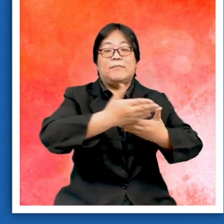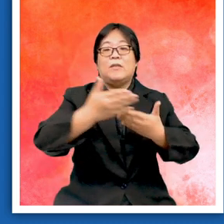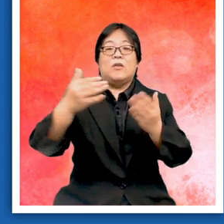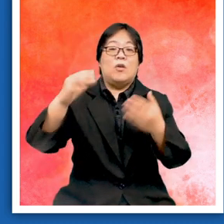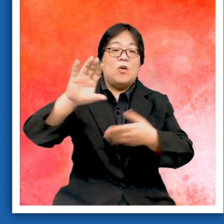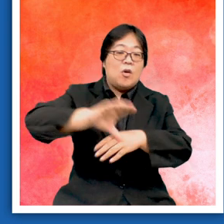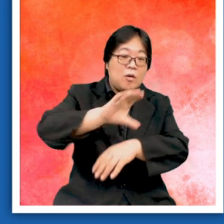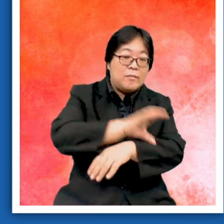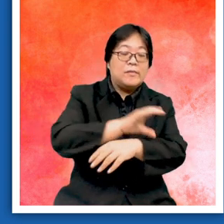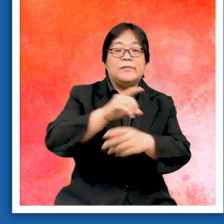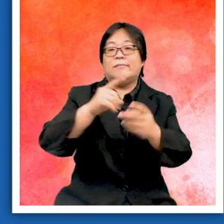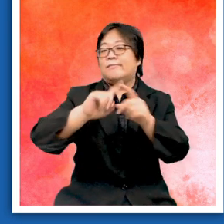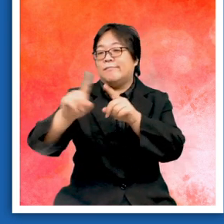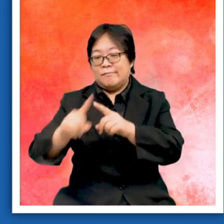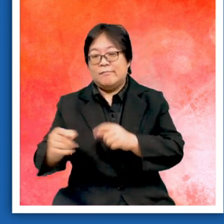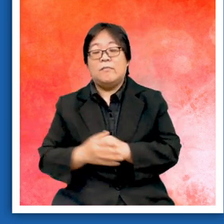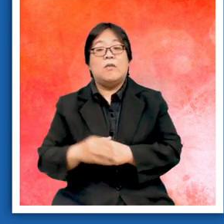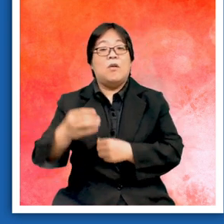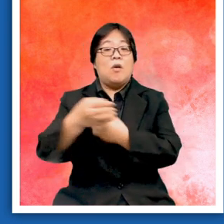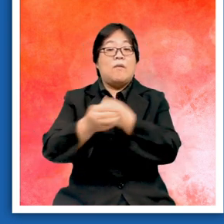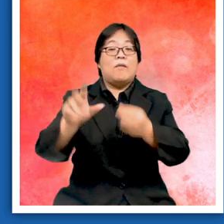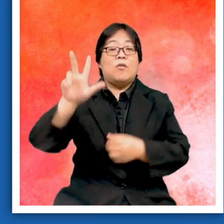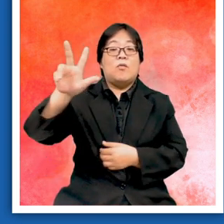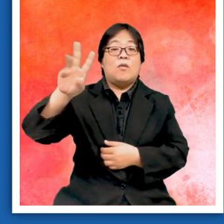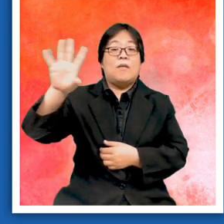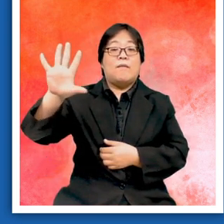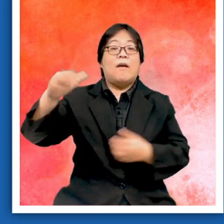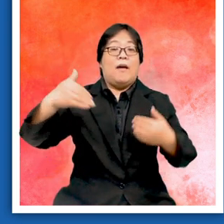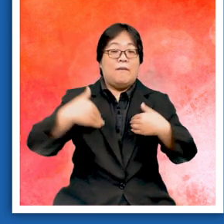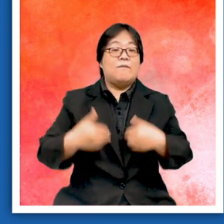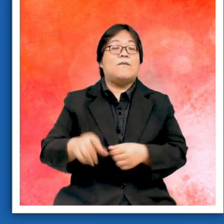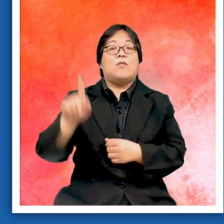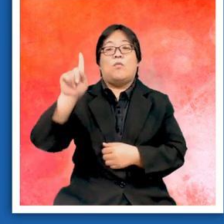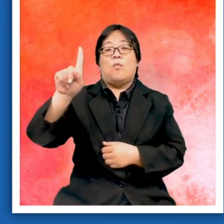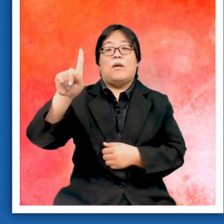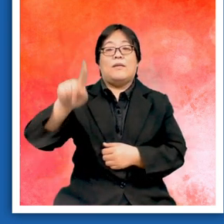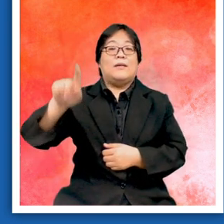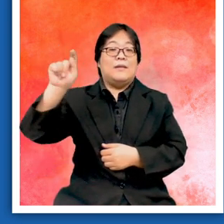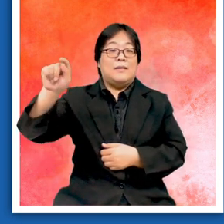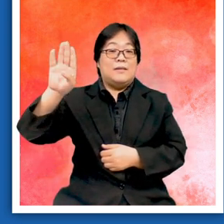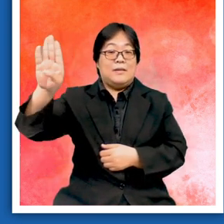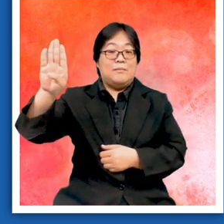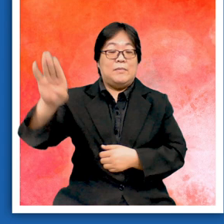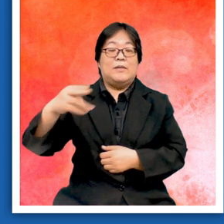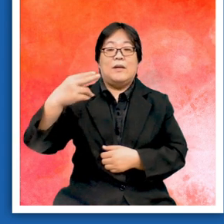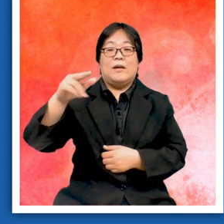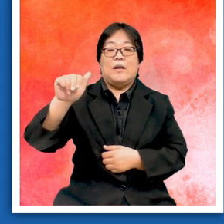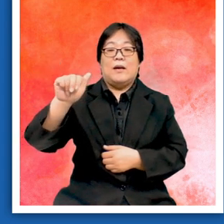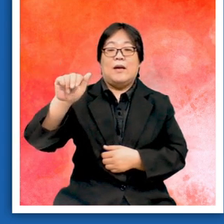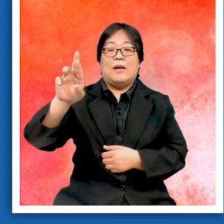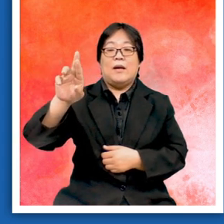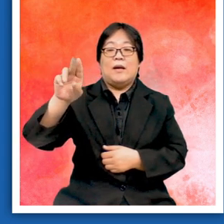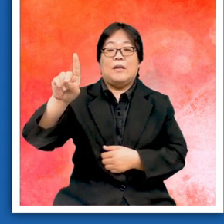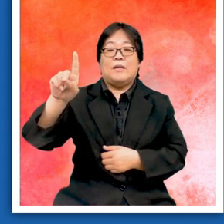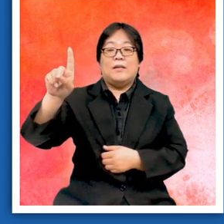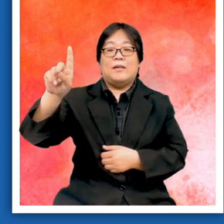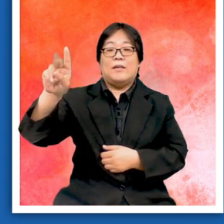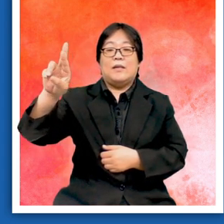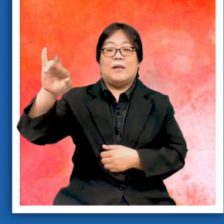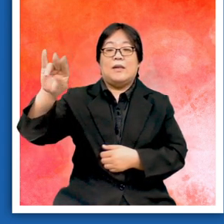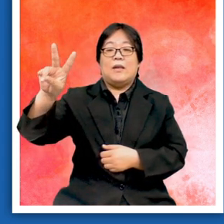Office 365 also comes with 1 terabyte of hard drive,